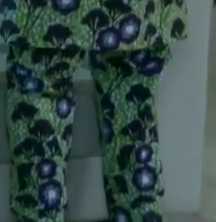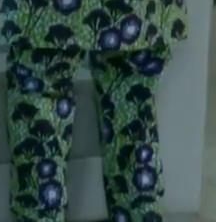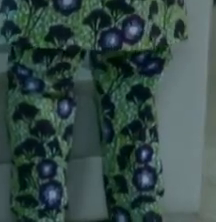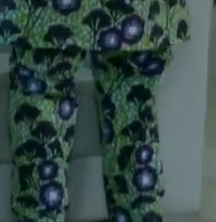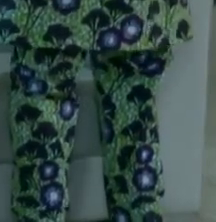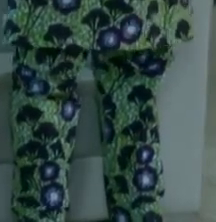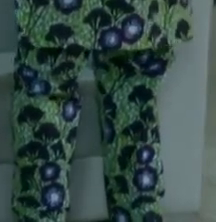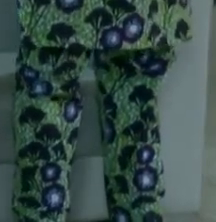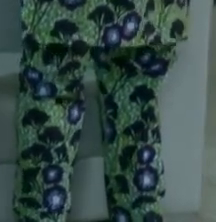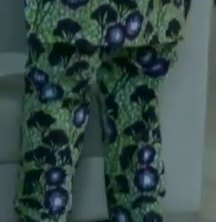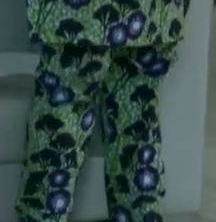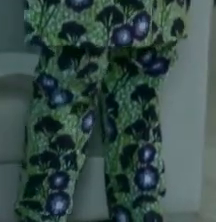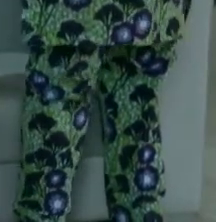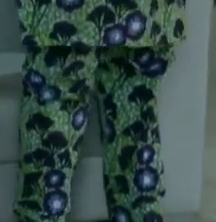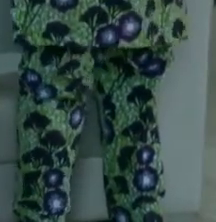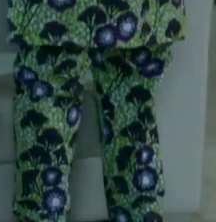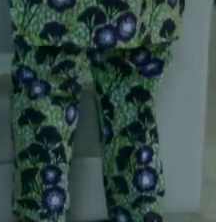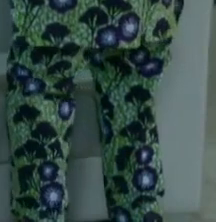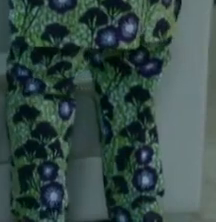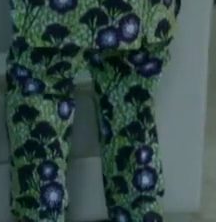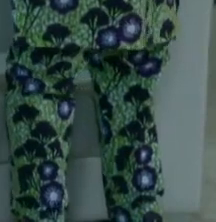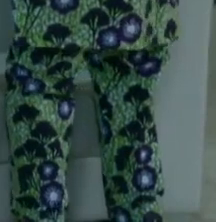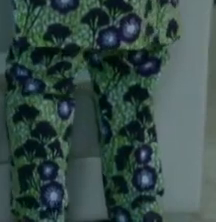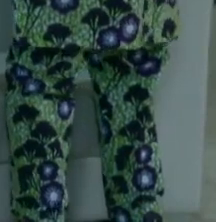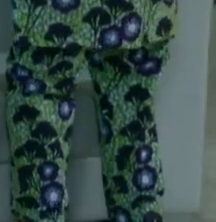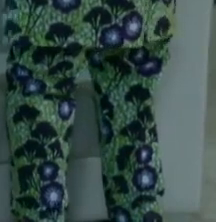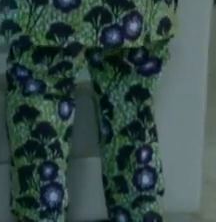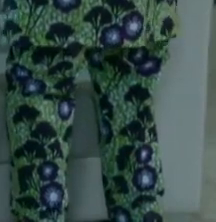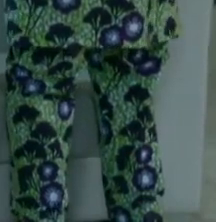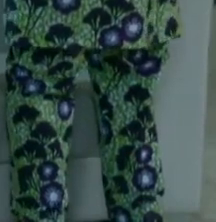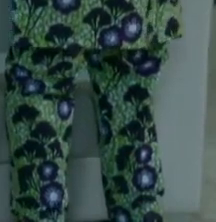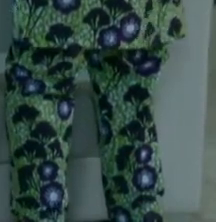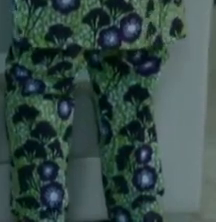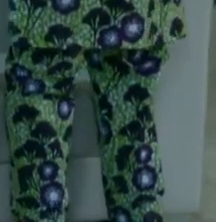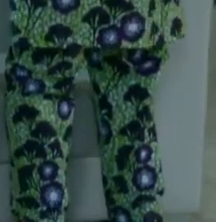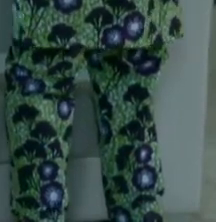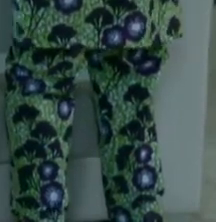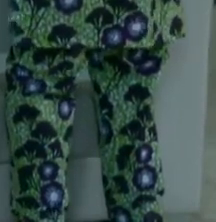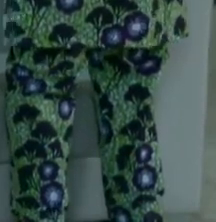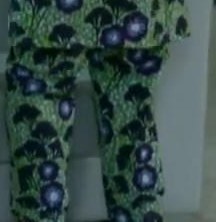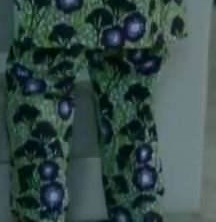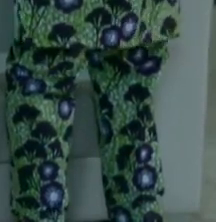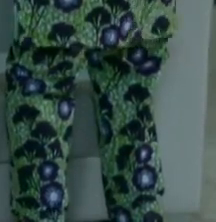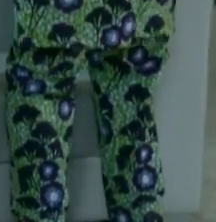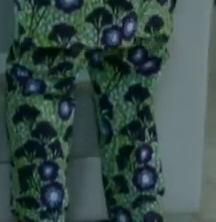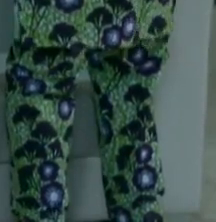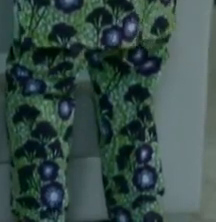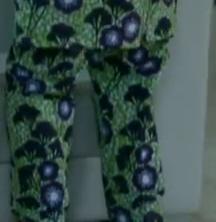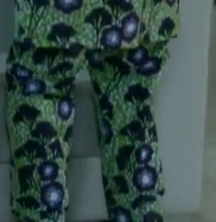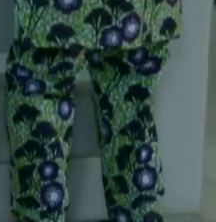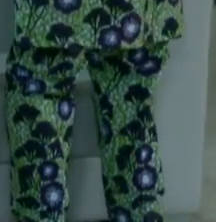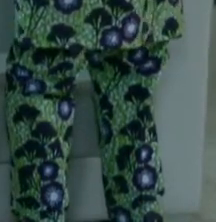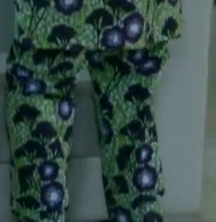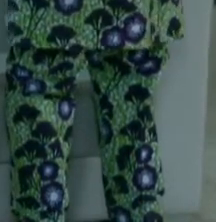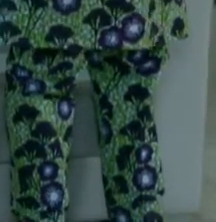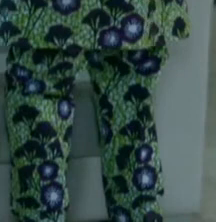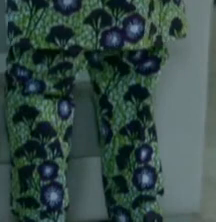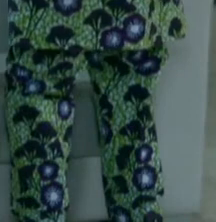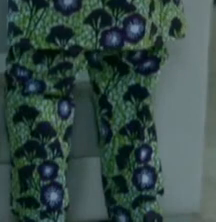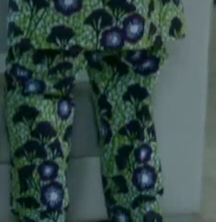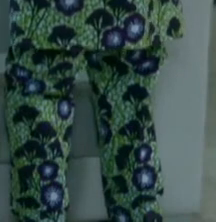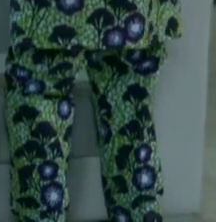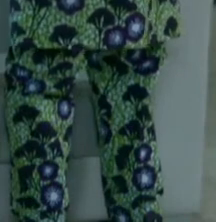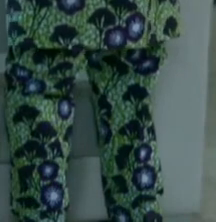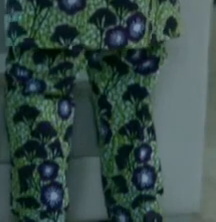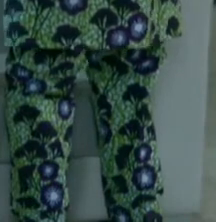in the presence of the Lord. As the Lord, through his mighty servant, anointed servant, our Father in the Lord, Pastor